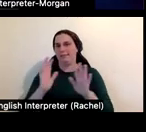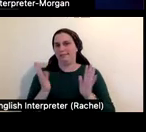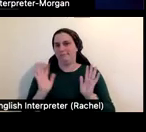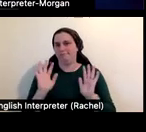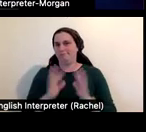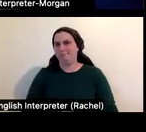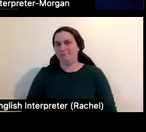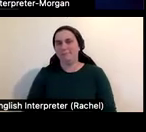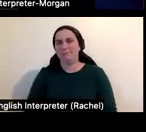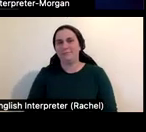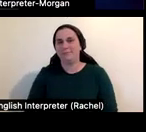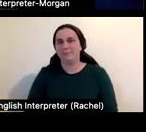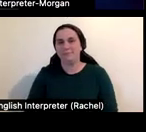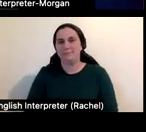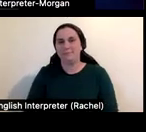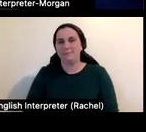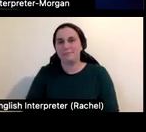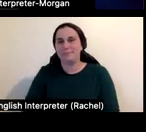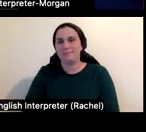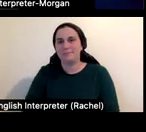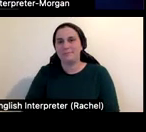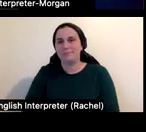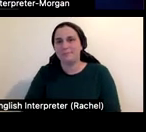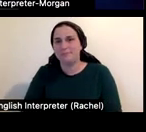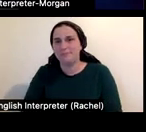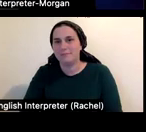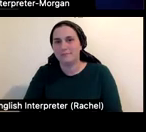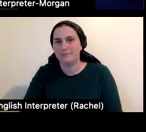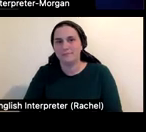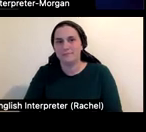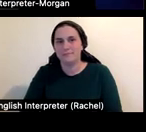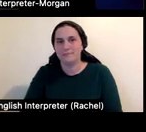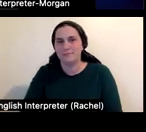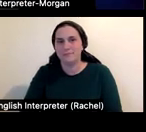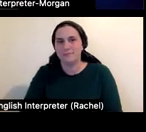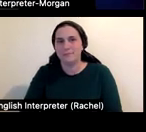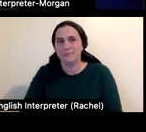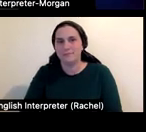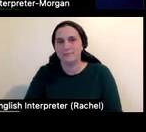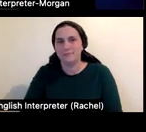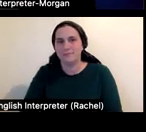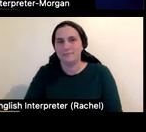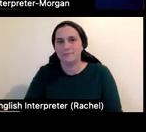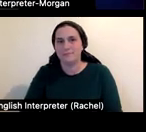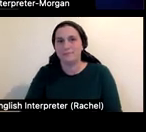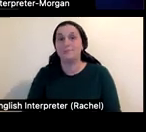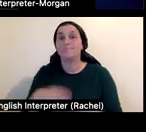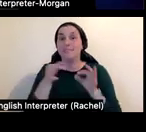So let's practice a little bit of speaking. So our sentence that you will use is Albert.